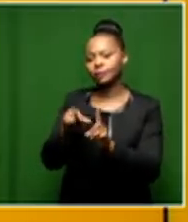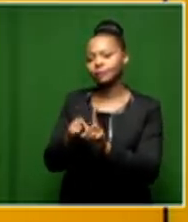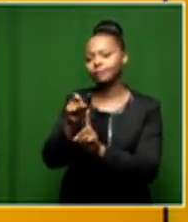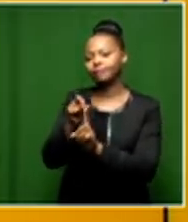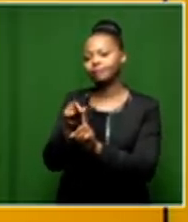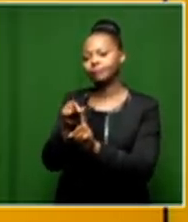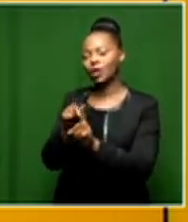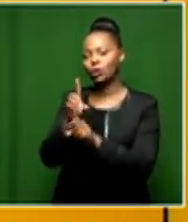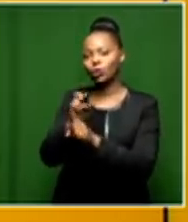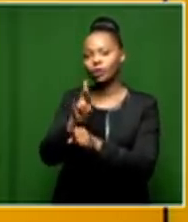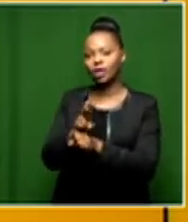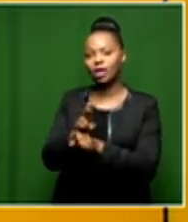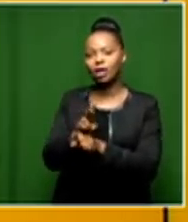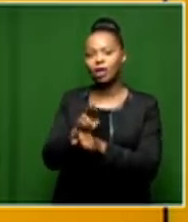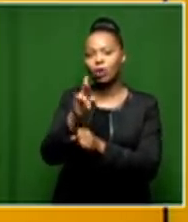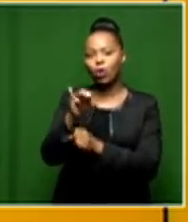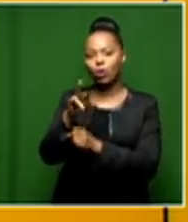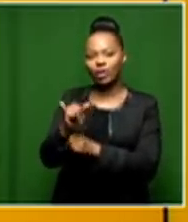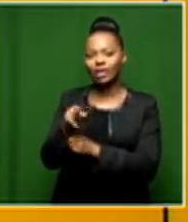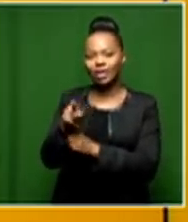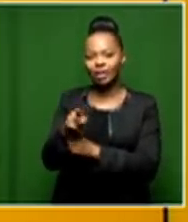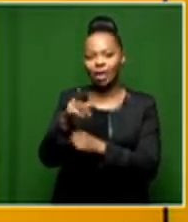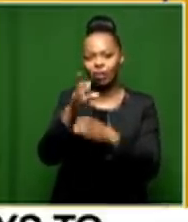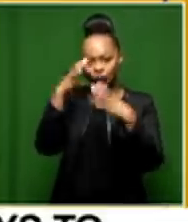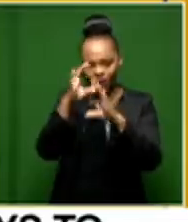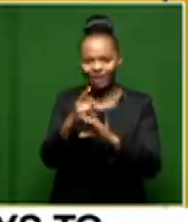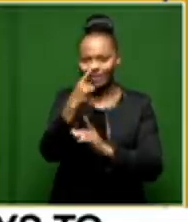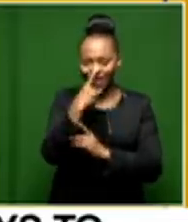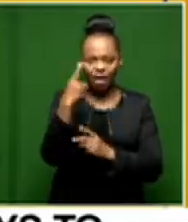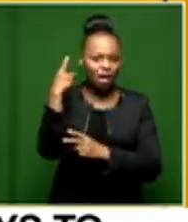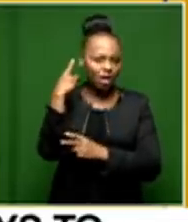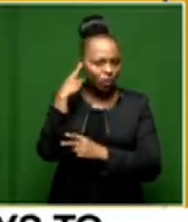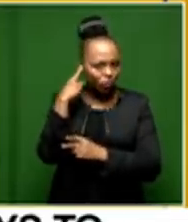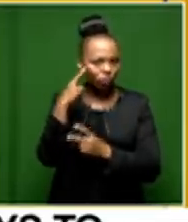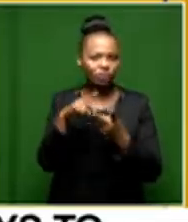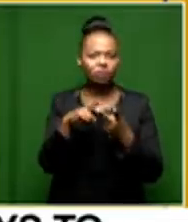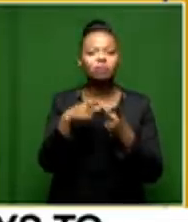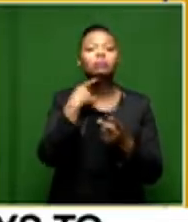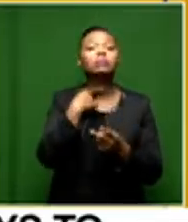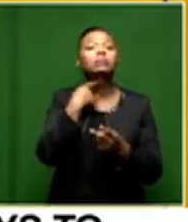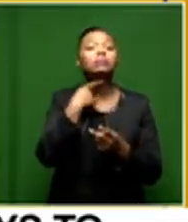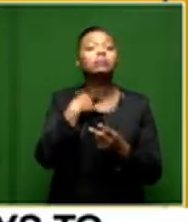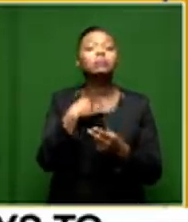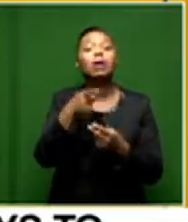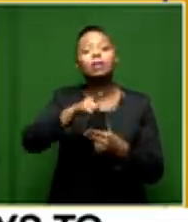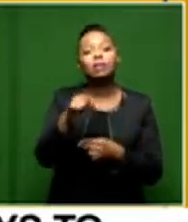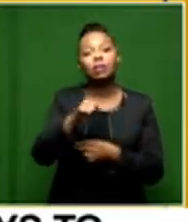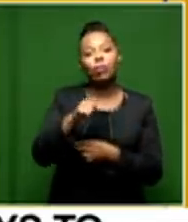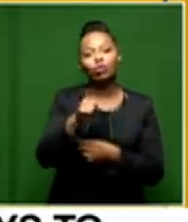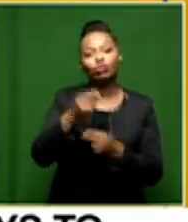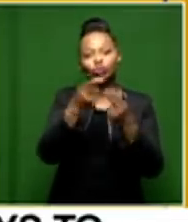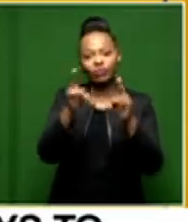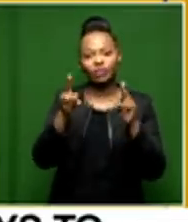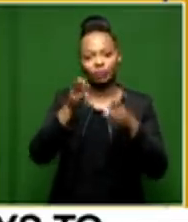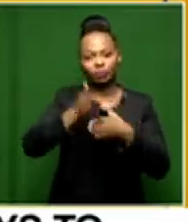Attwood is an ear, nose and throat surgeon from Tygerberg Hospital and Stellenbosch University. Now, he suffers from what is